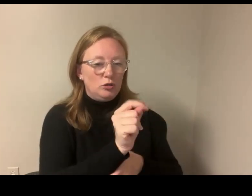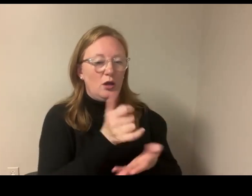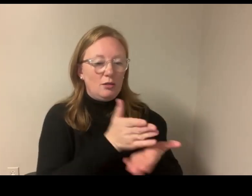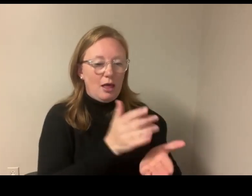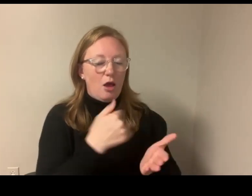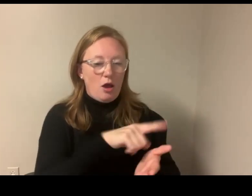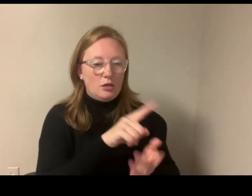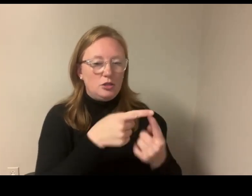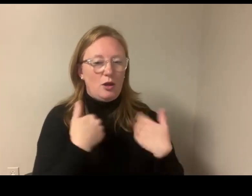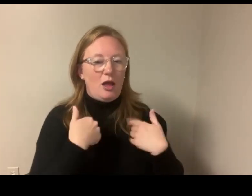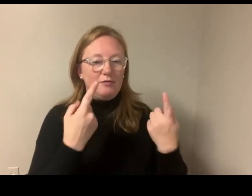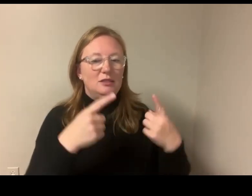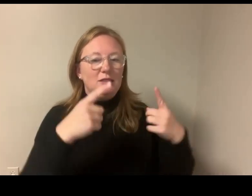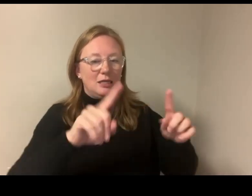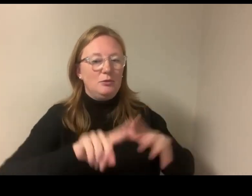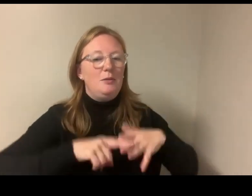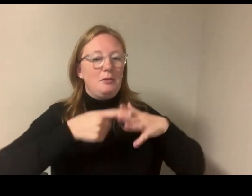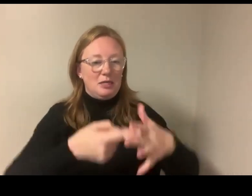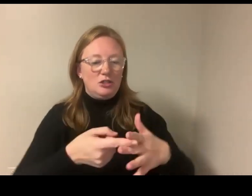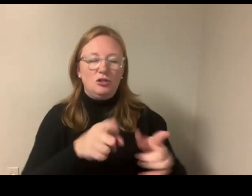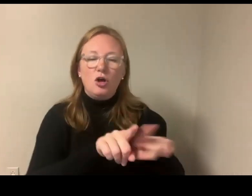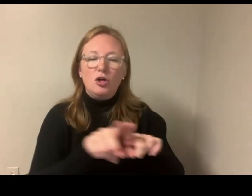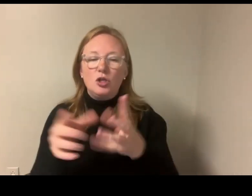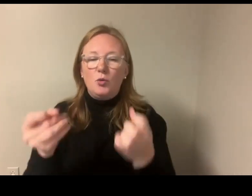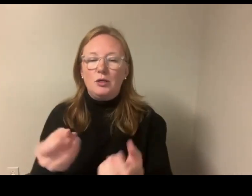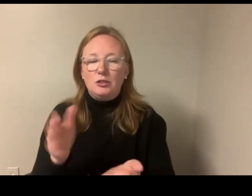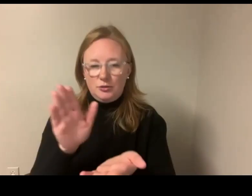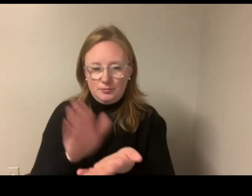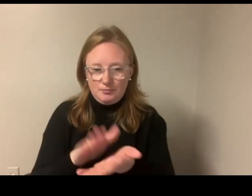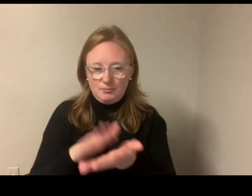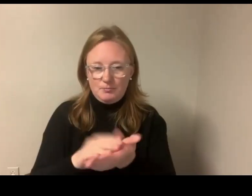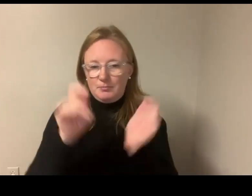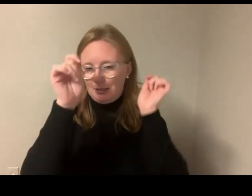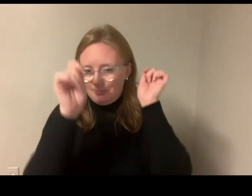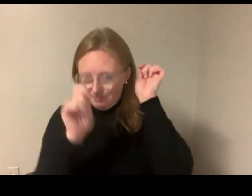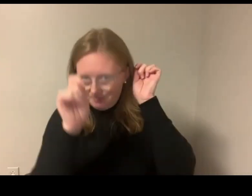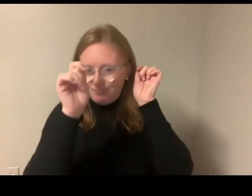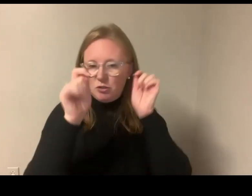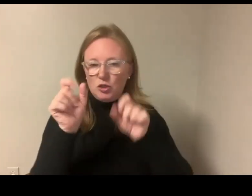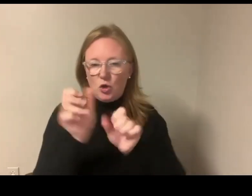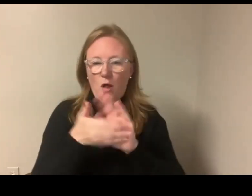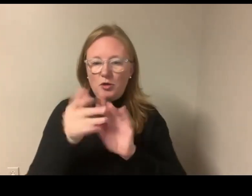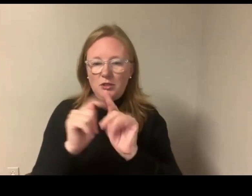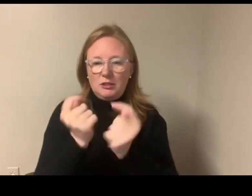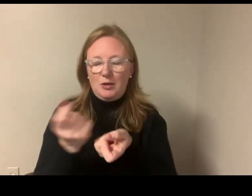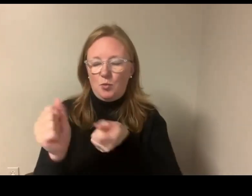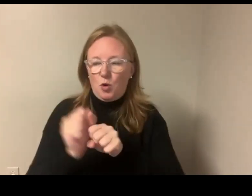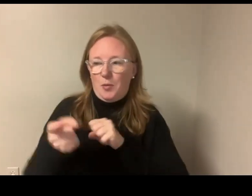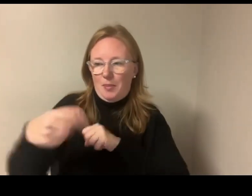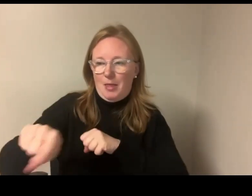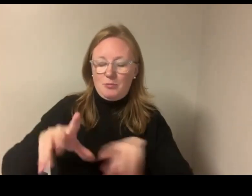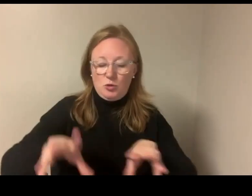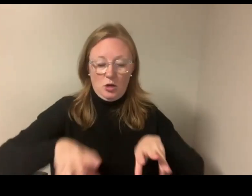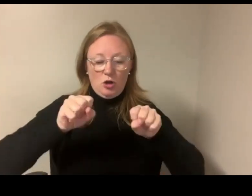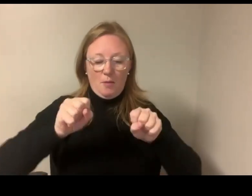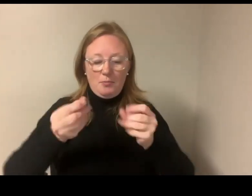successful implementation. I also want to give a hat tip to our operations team for working with them to adopt this new system, and we're not